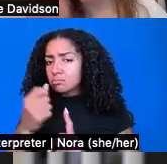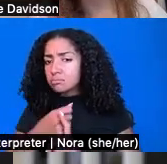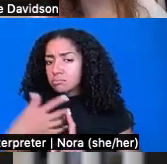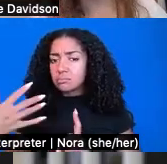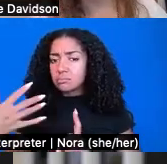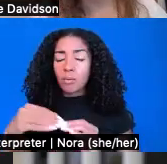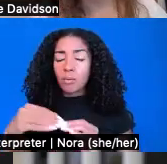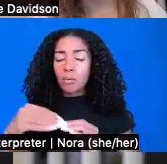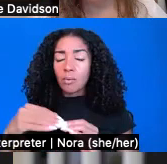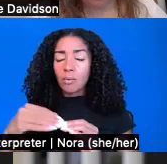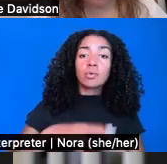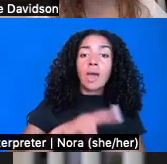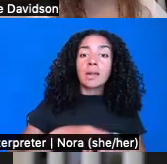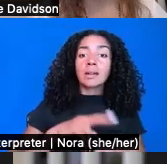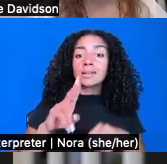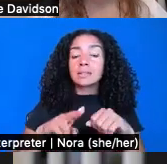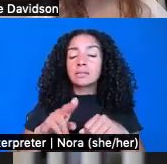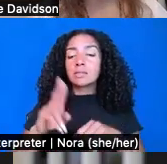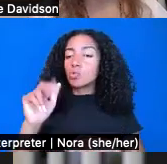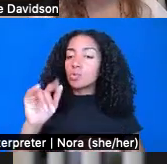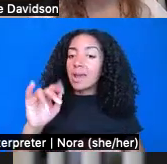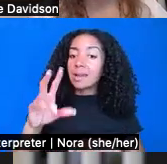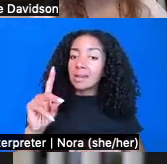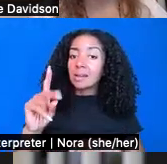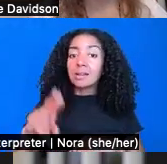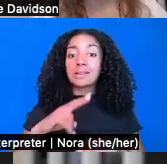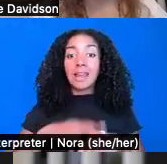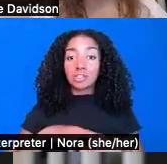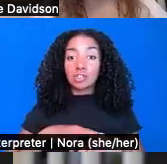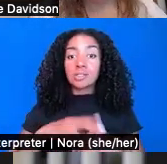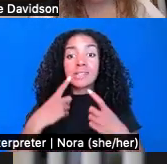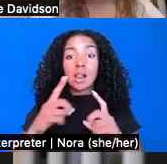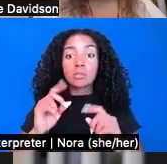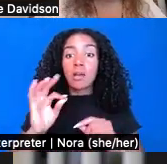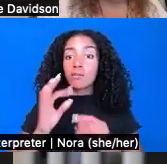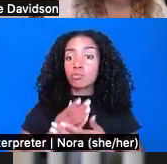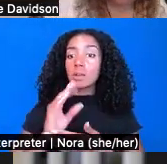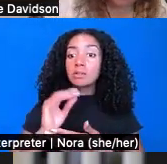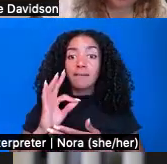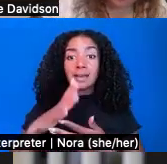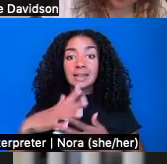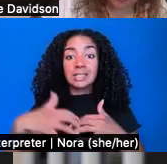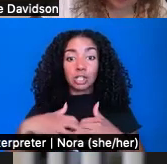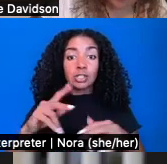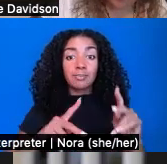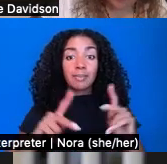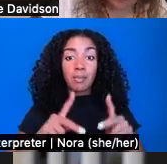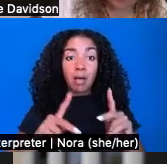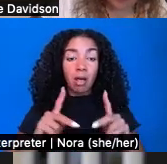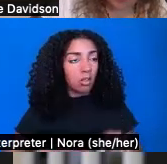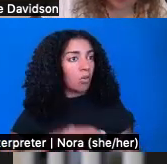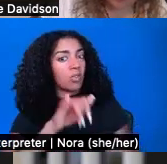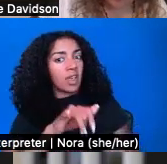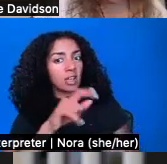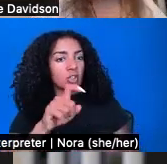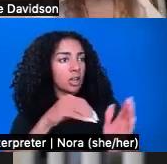United Nations Declaration of Rights of Indigenous Peoples. That should be in here. I'm gonna write it down.